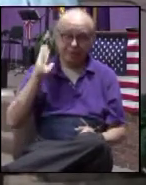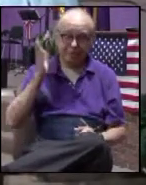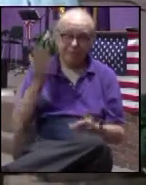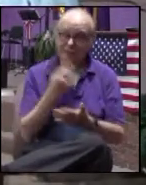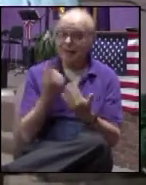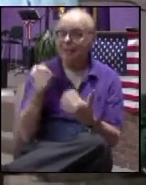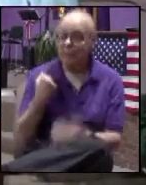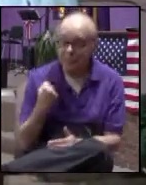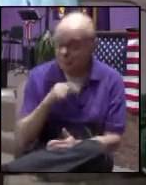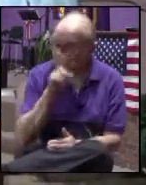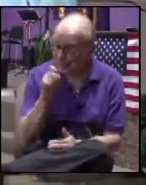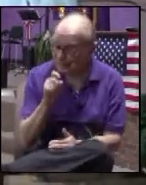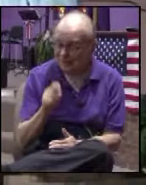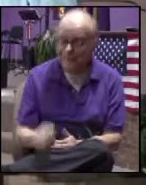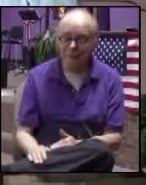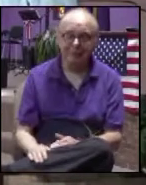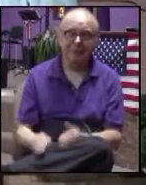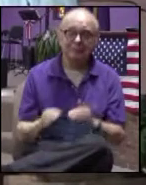It's always about